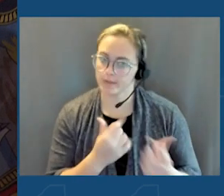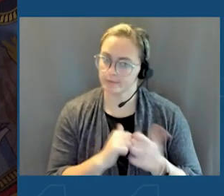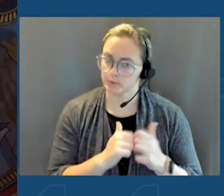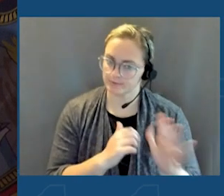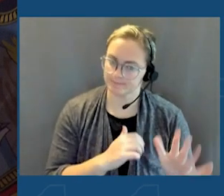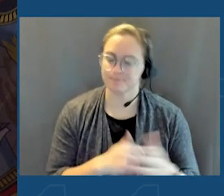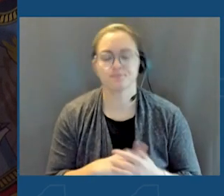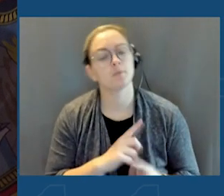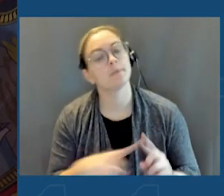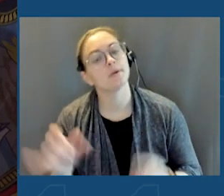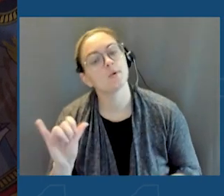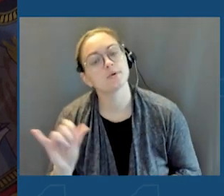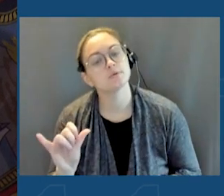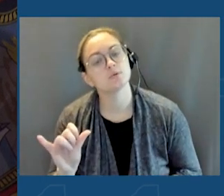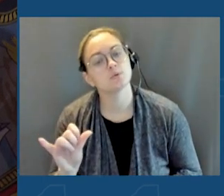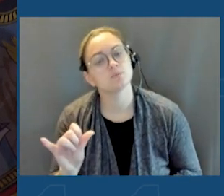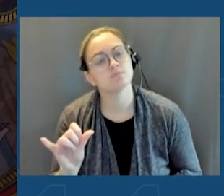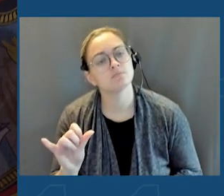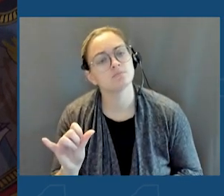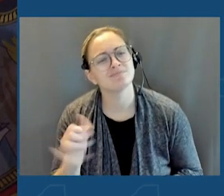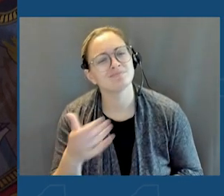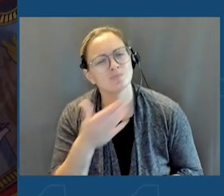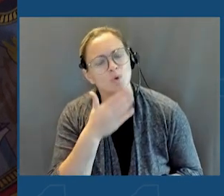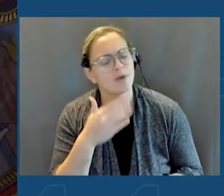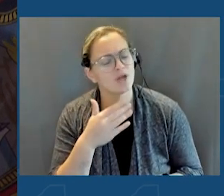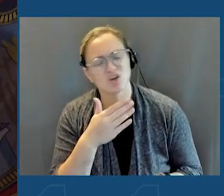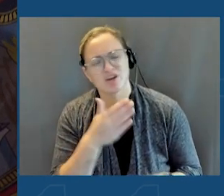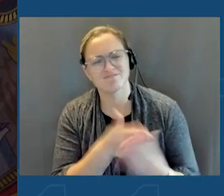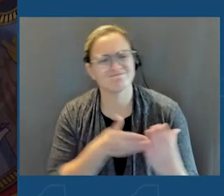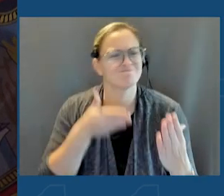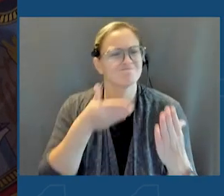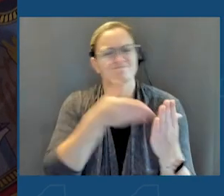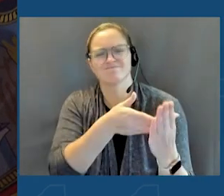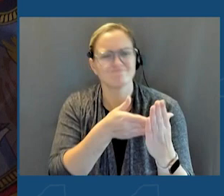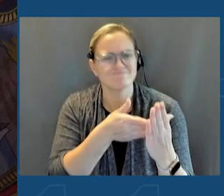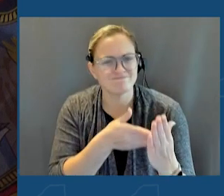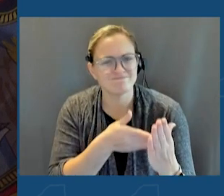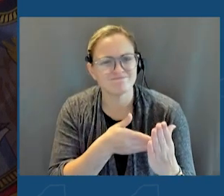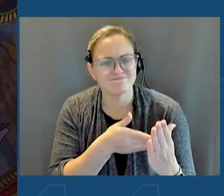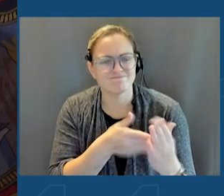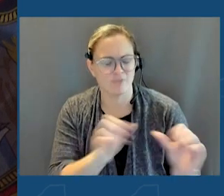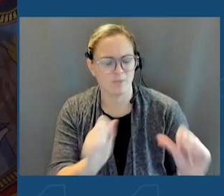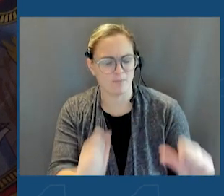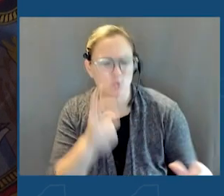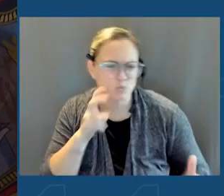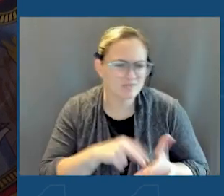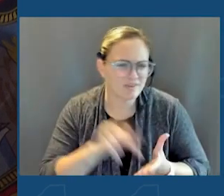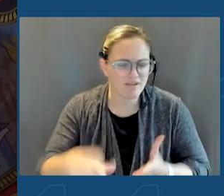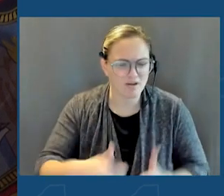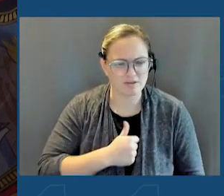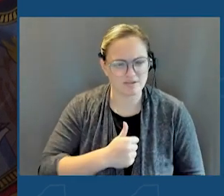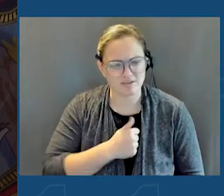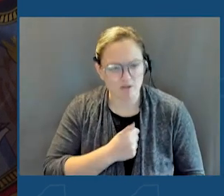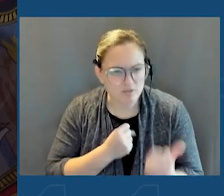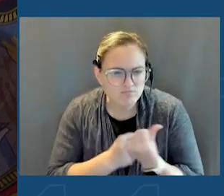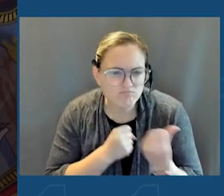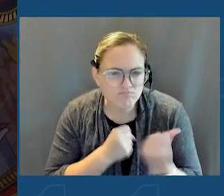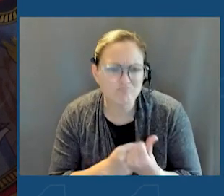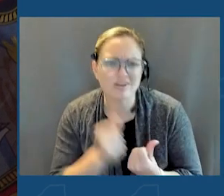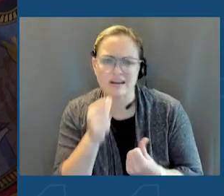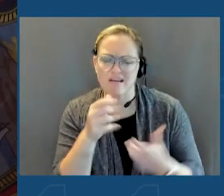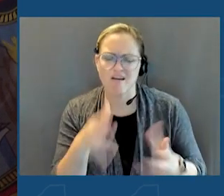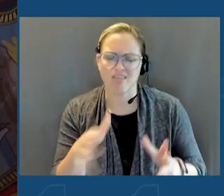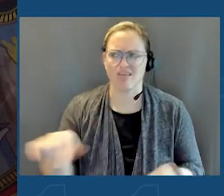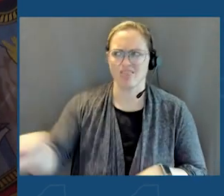But also, we're better at offense. We like when we have the ability to stand up and not let the